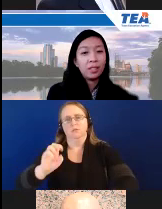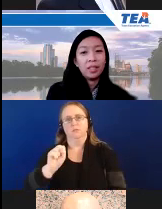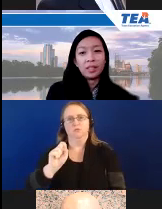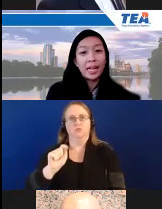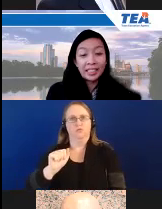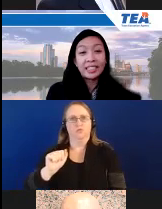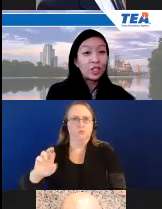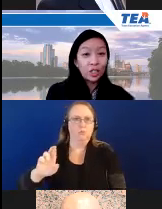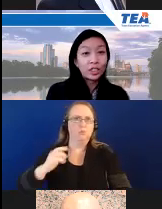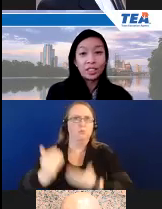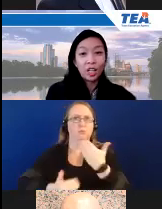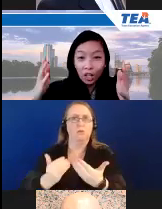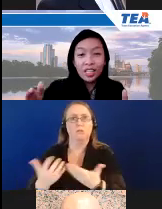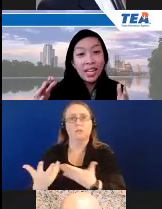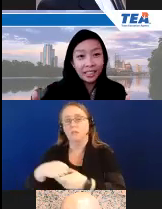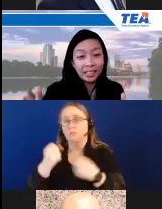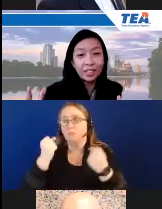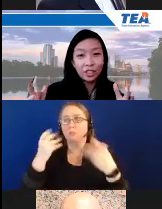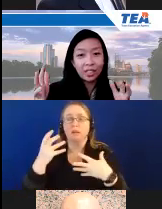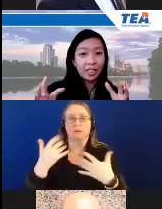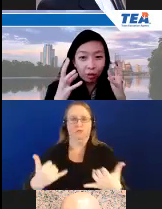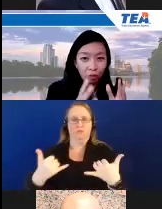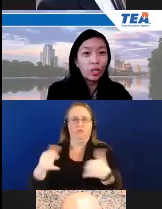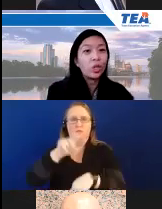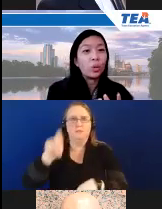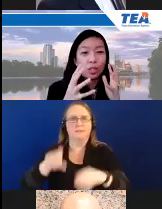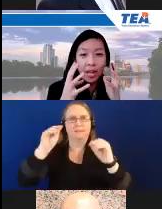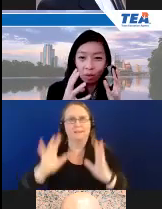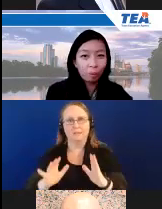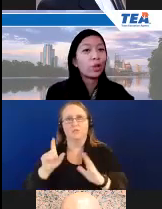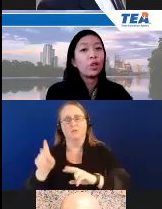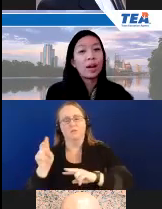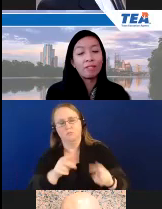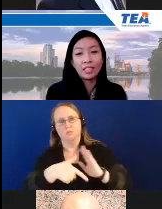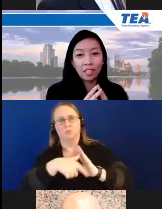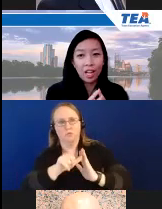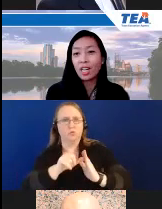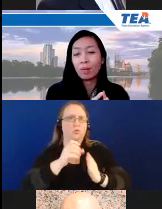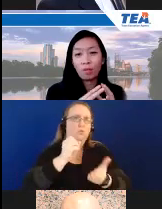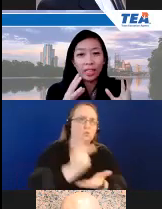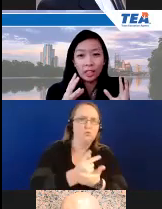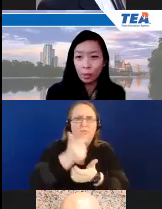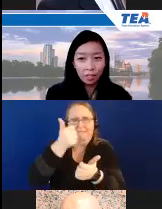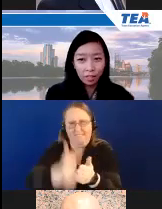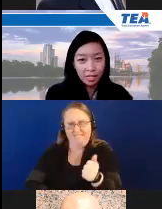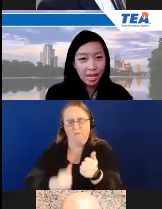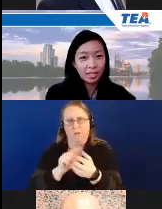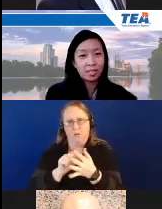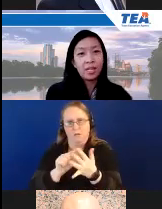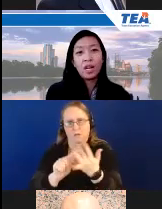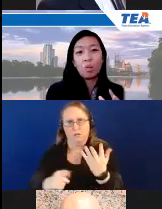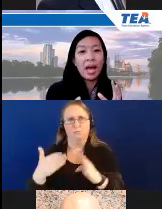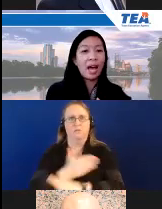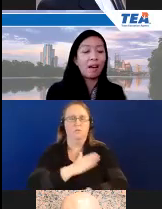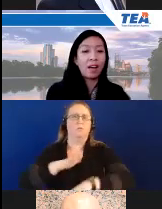of Texas teachers, current Texas teachers, to actually review and approve every single item before it gets put on a STAAR